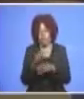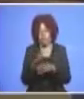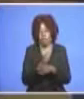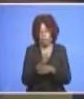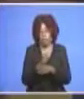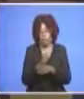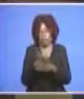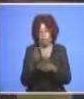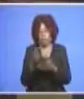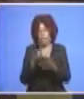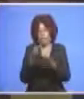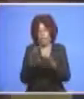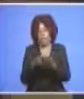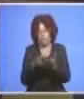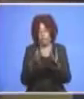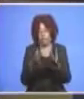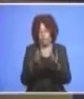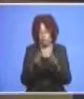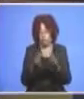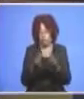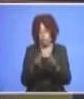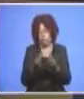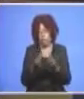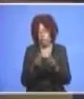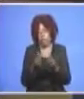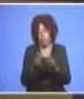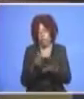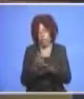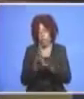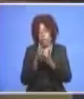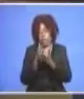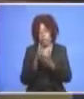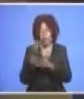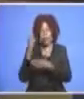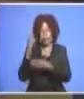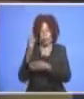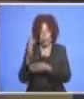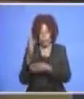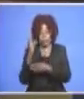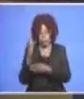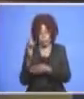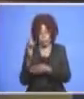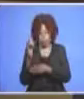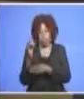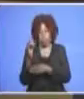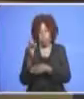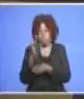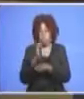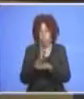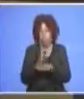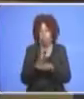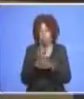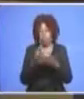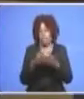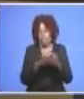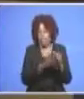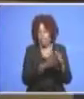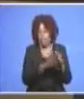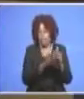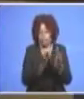this will do is we will be able to help pastors, ministry leaders, and others to